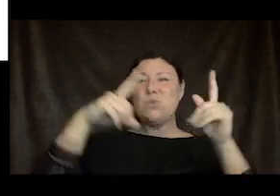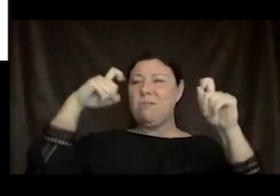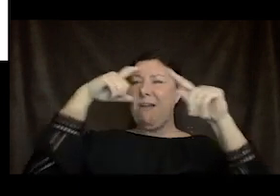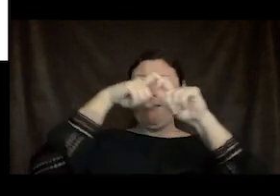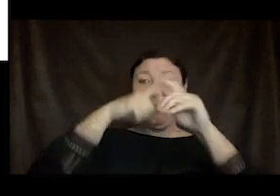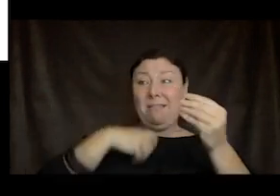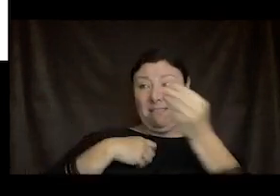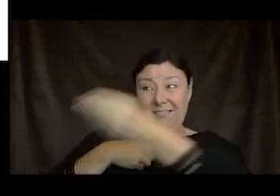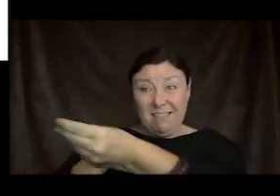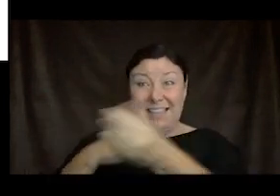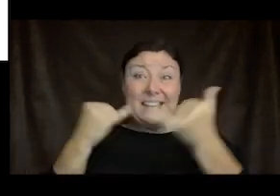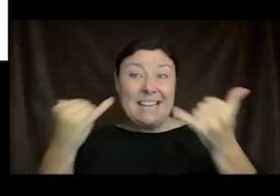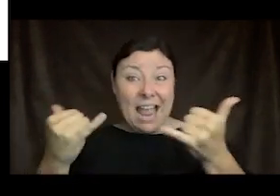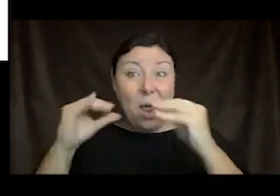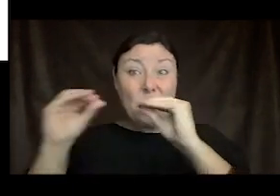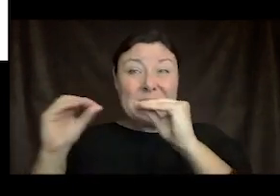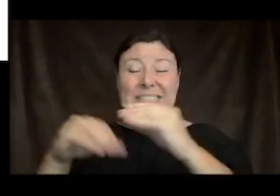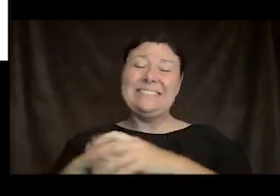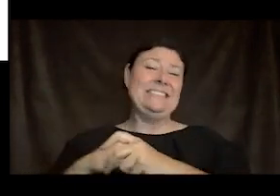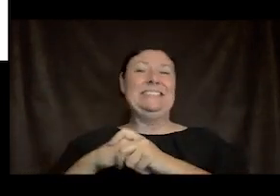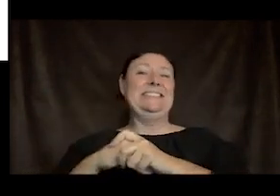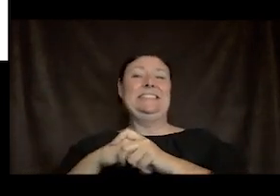labeled that dreaded word, a racist.